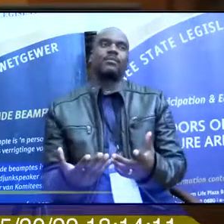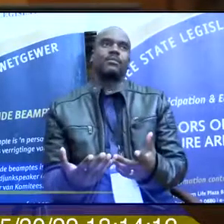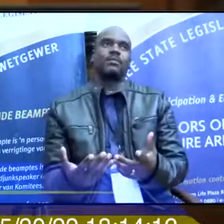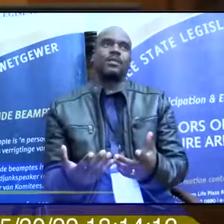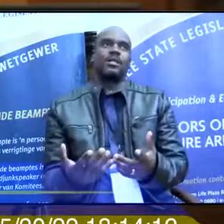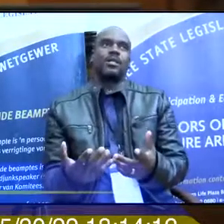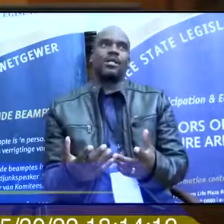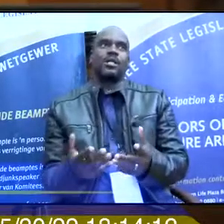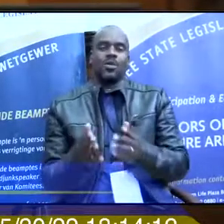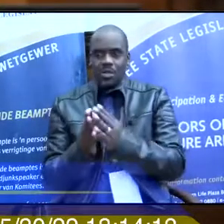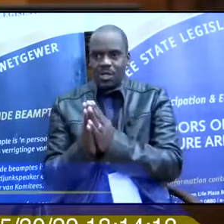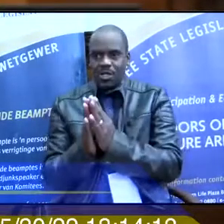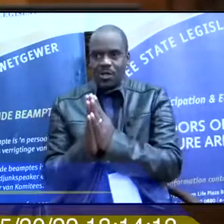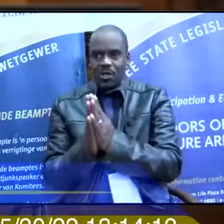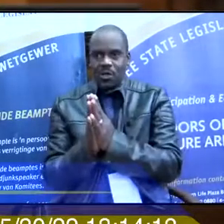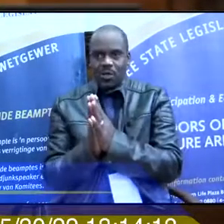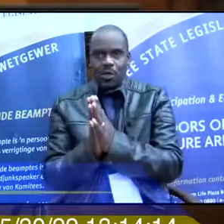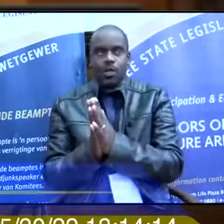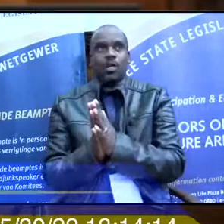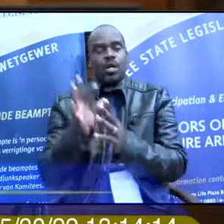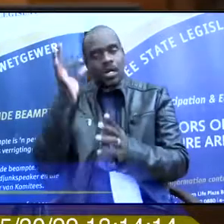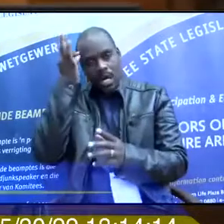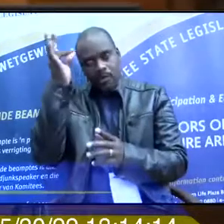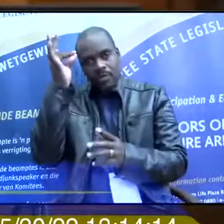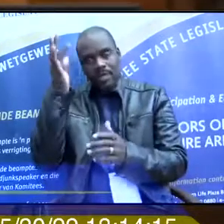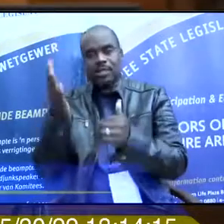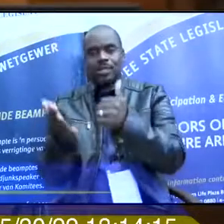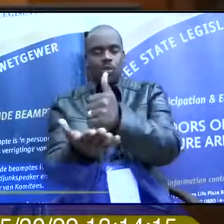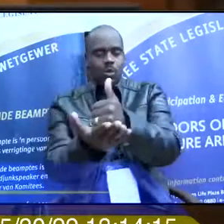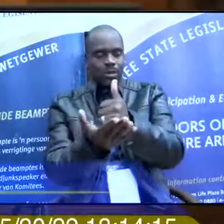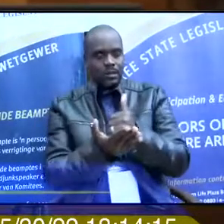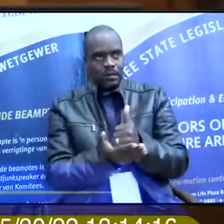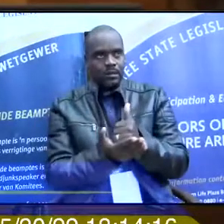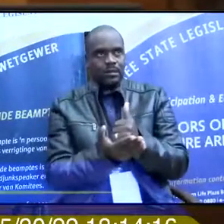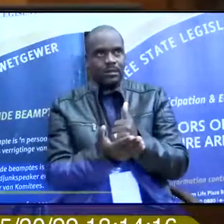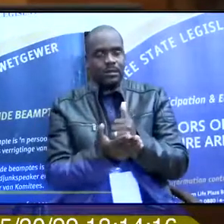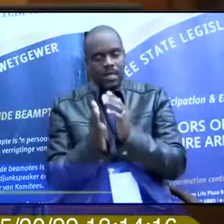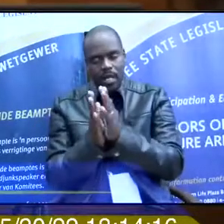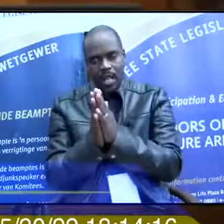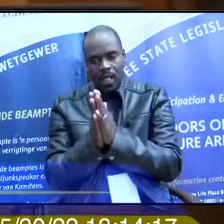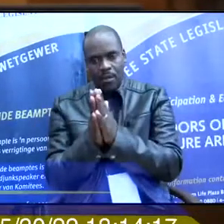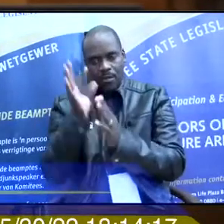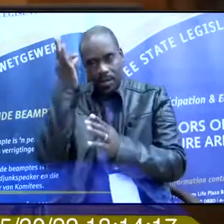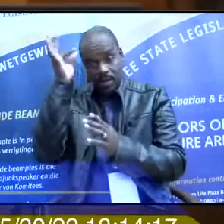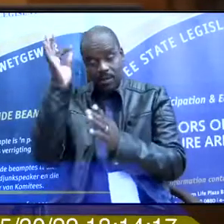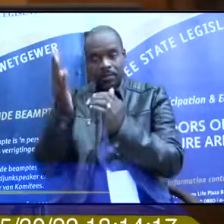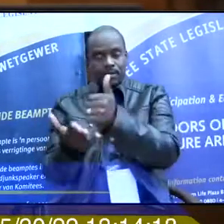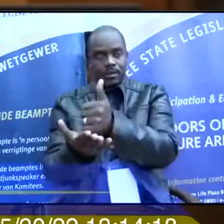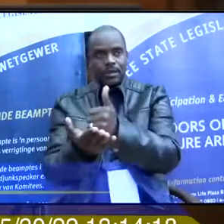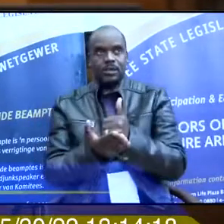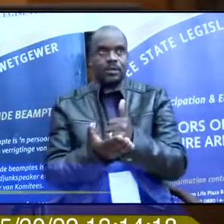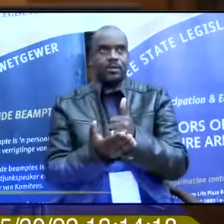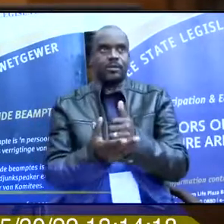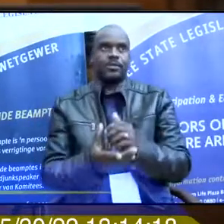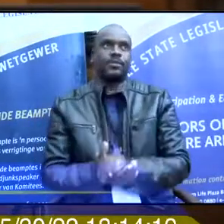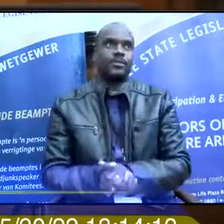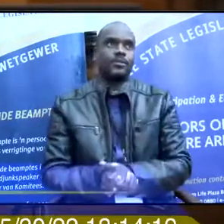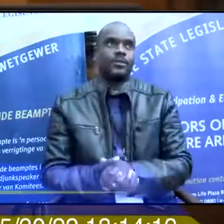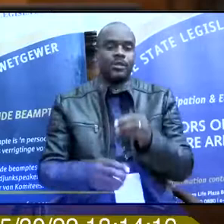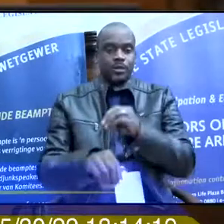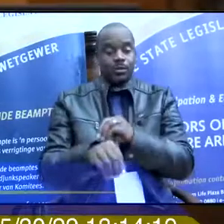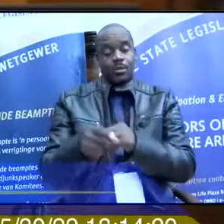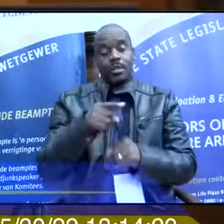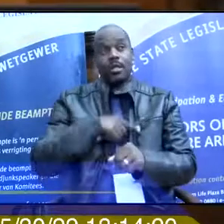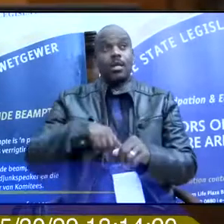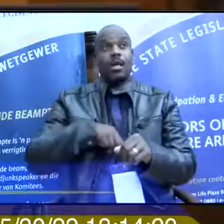they were called to come and assist now we are over the pandemic those contracts have expired those